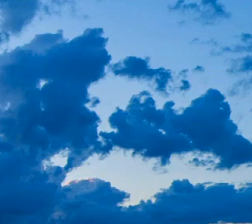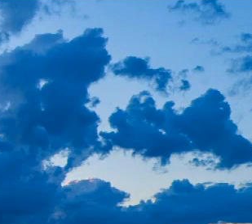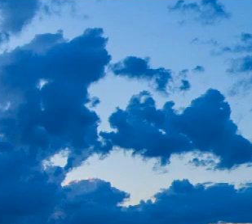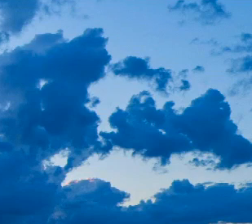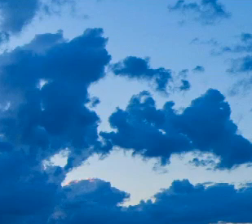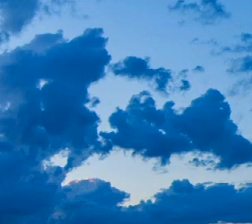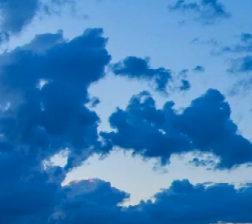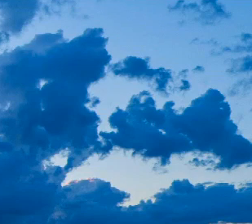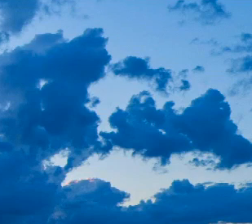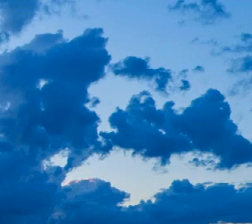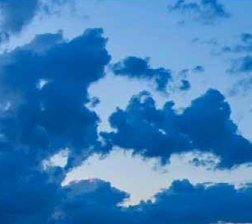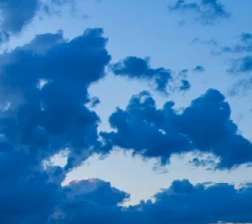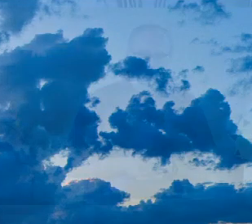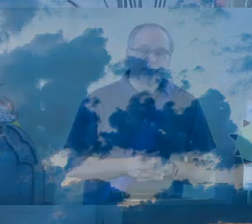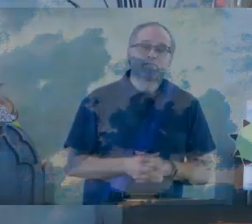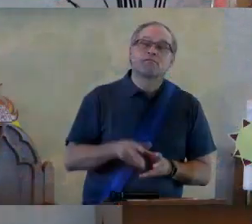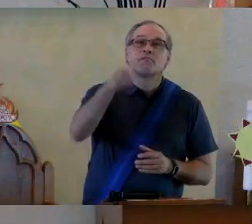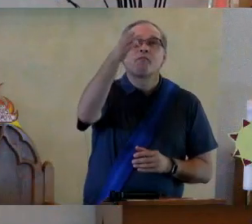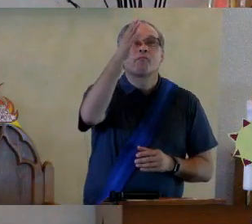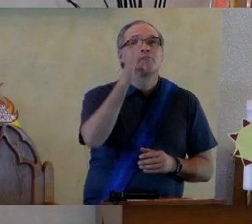Oh God,